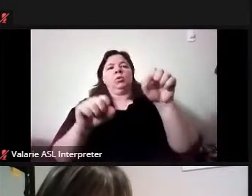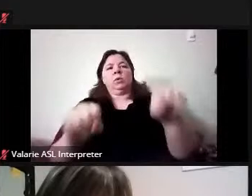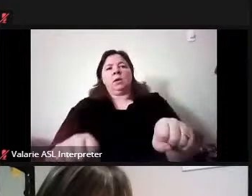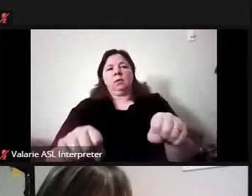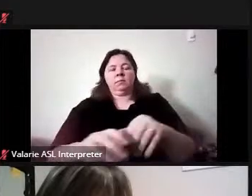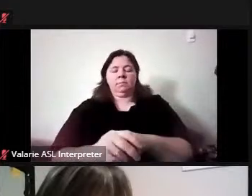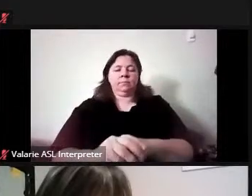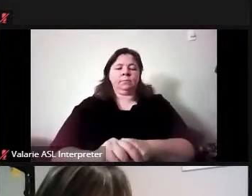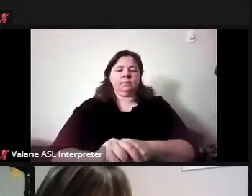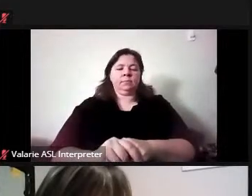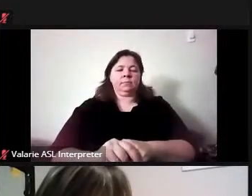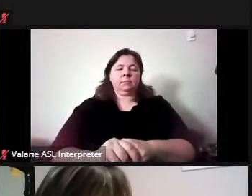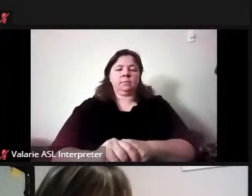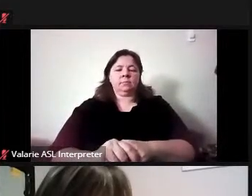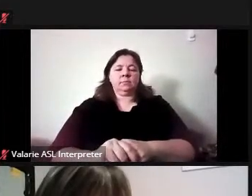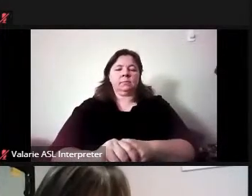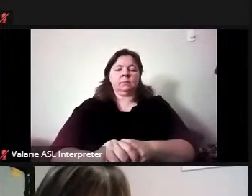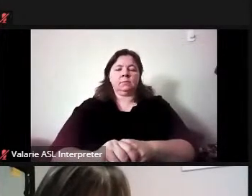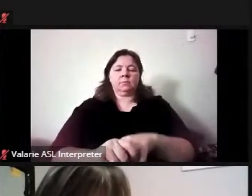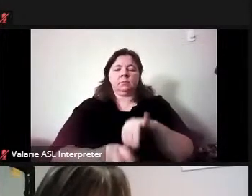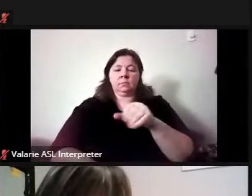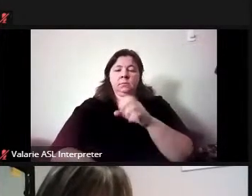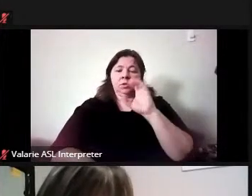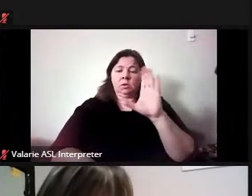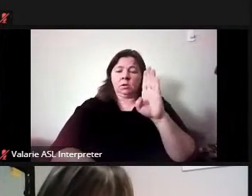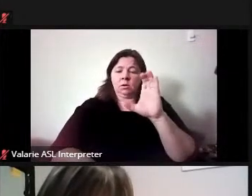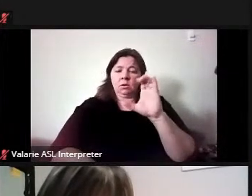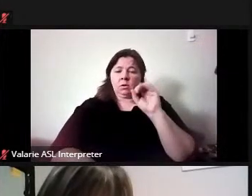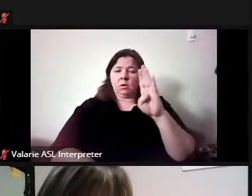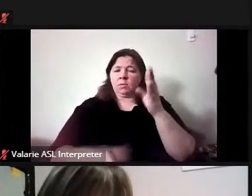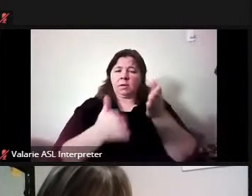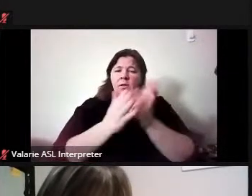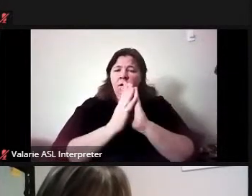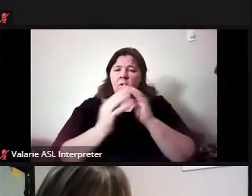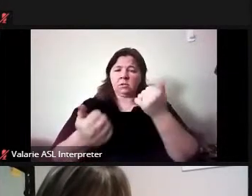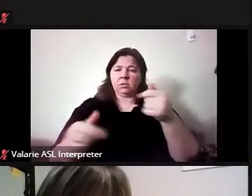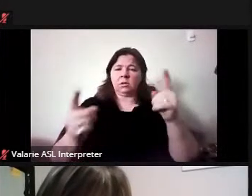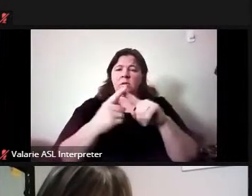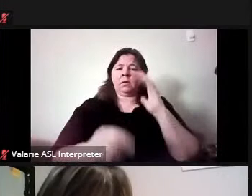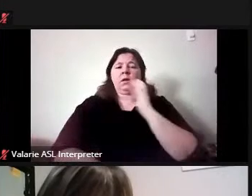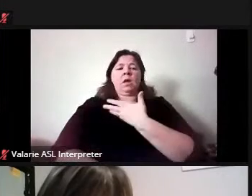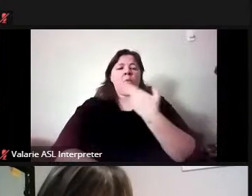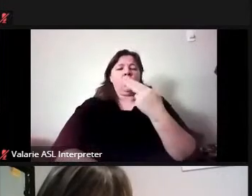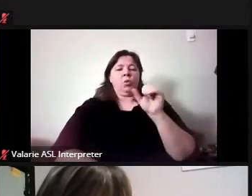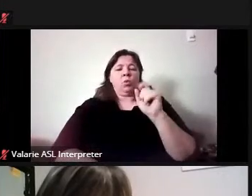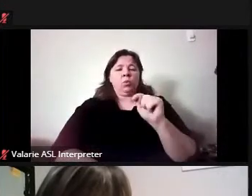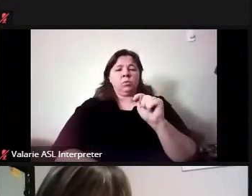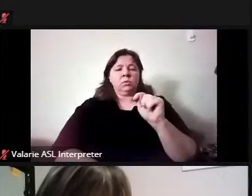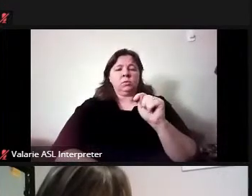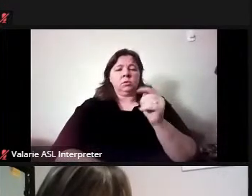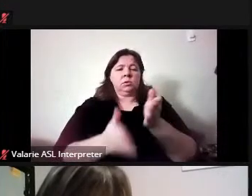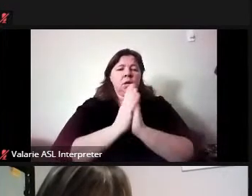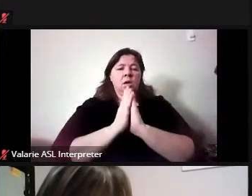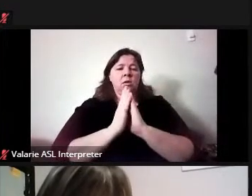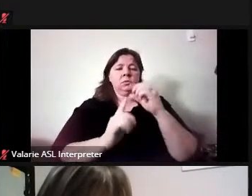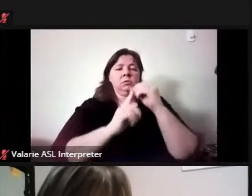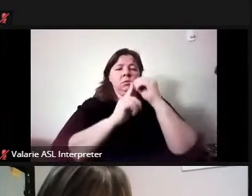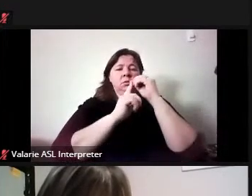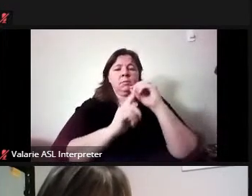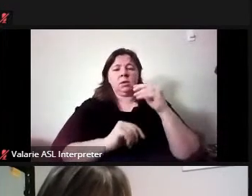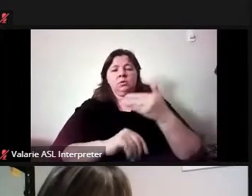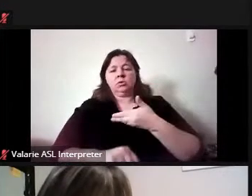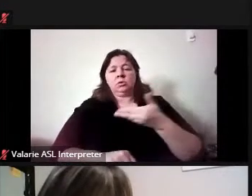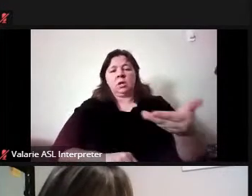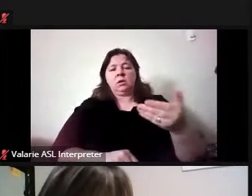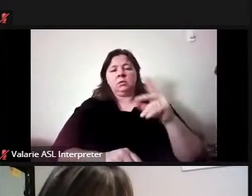not sure, Jacob, are you ready to, do you want to ask anything as our host? Do you want to ask our special guest a question, or do you